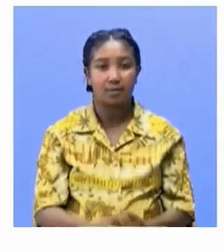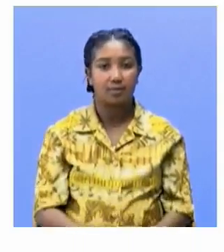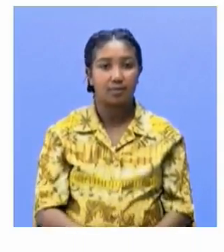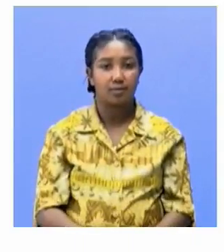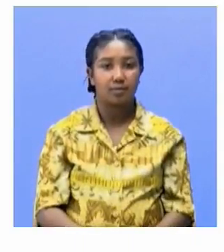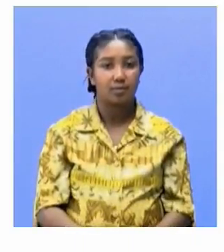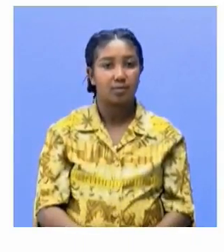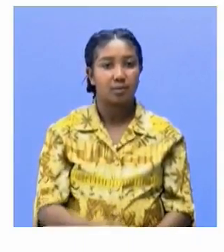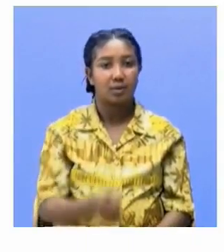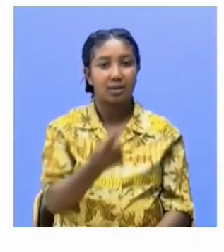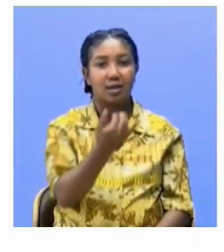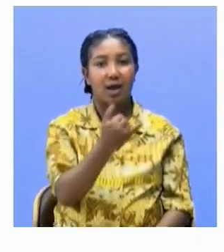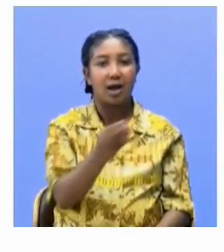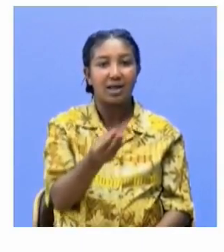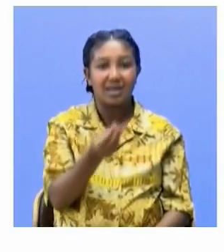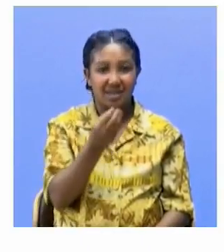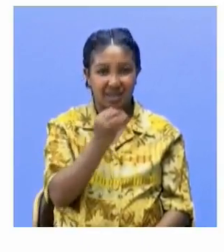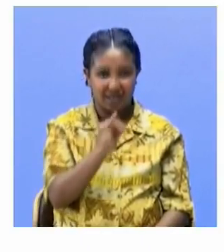eating